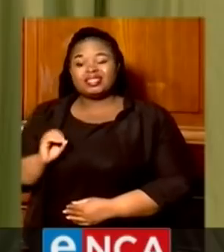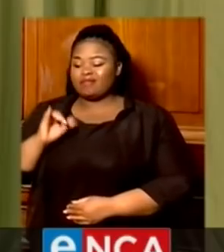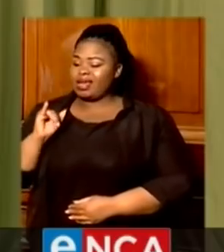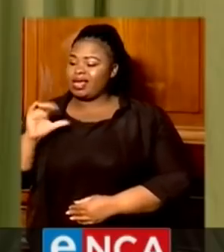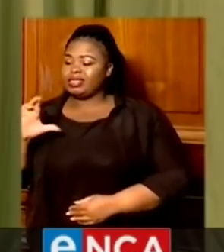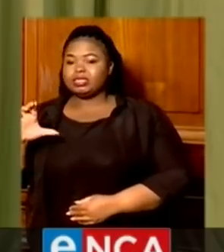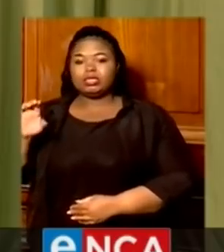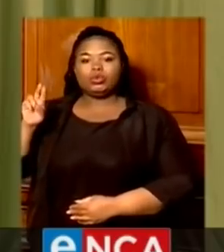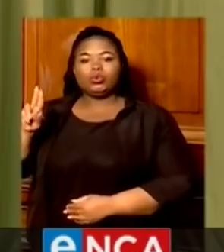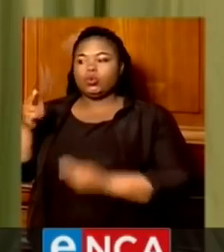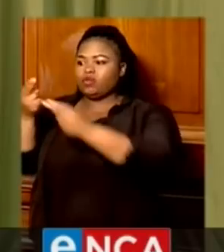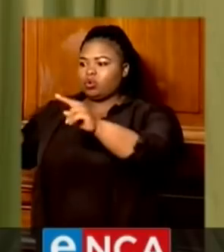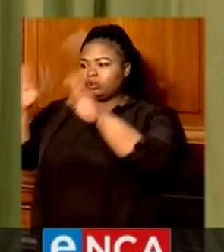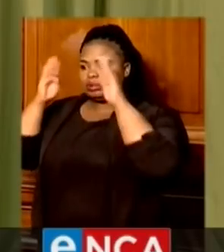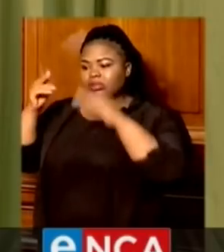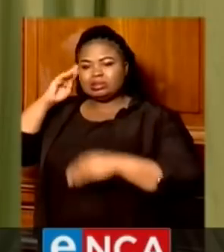trauma admissions.